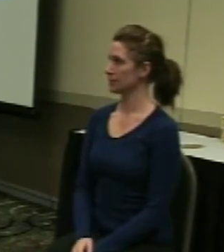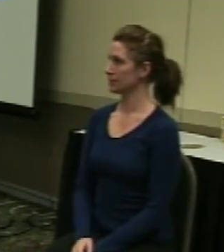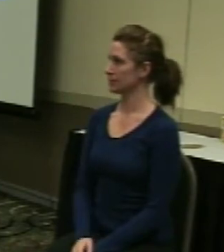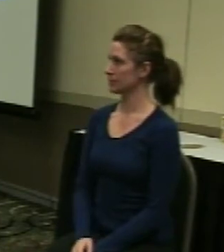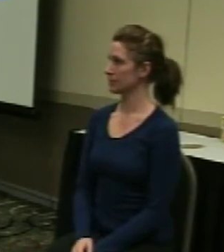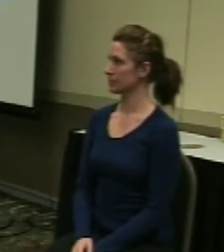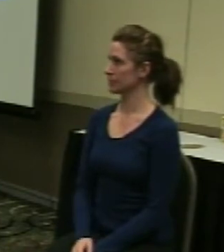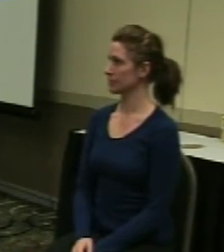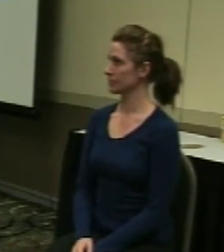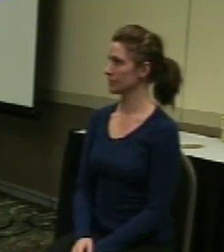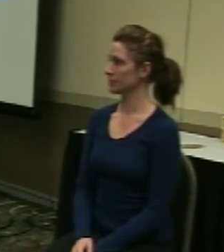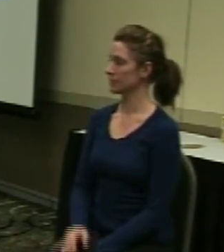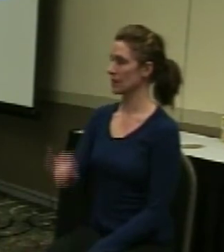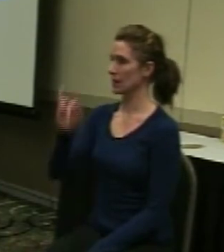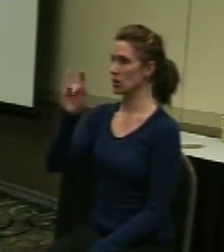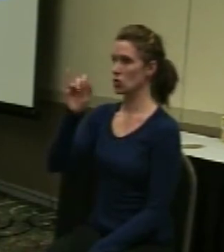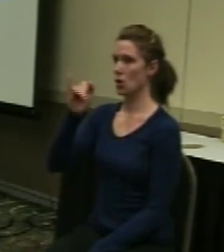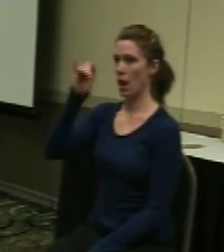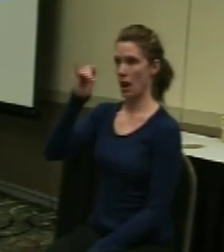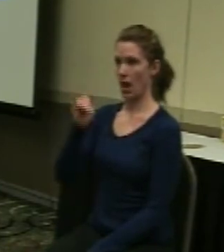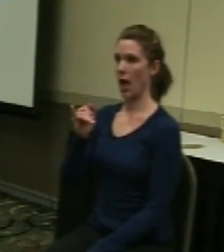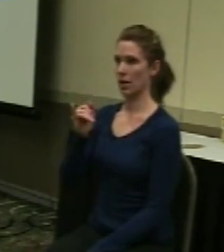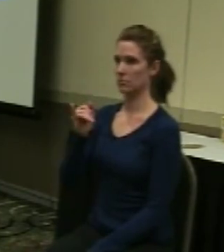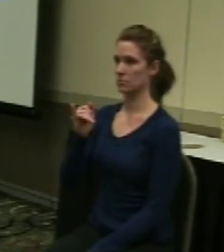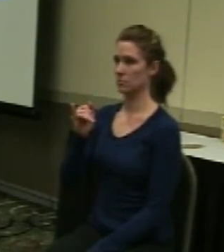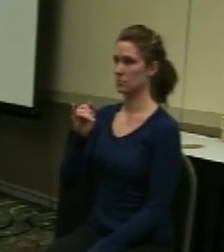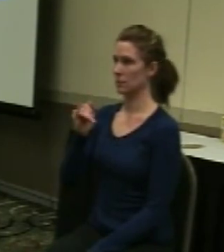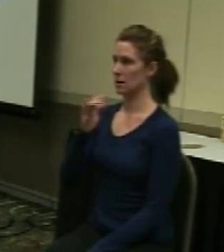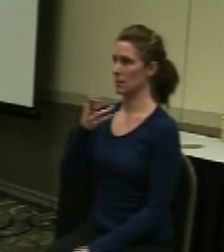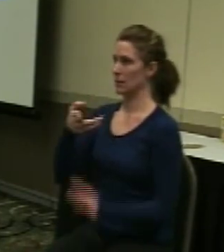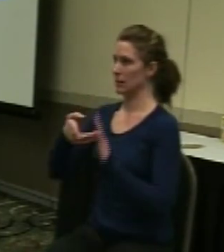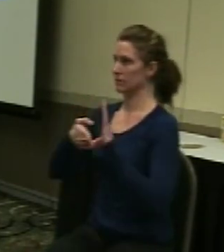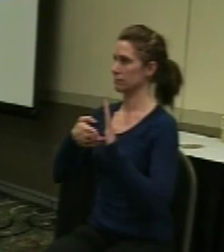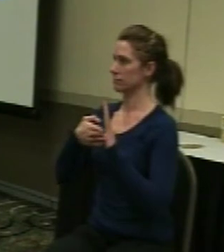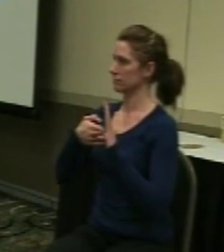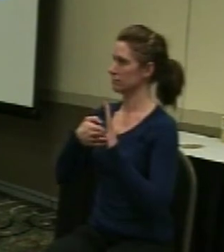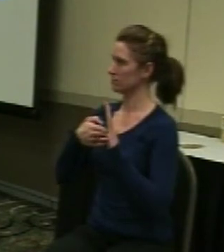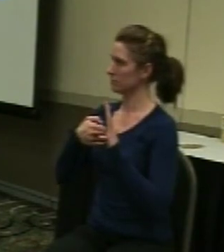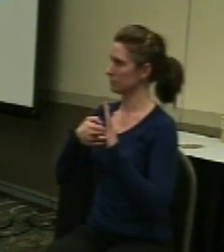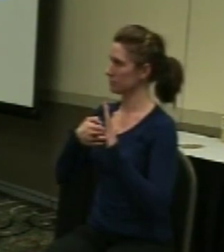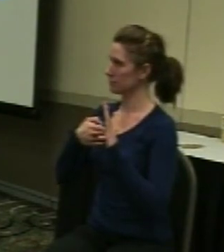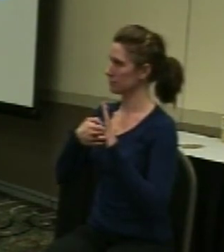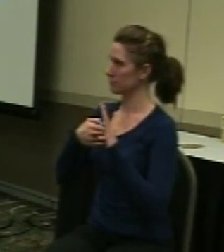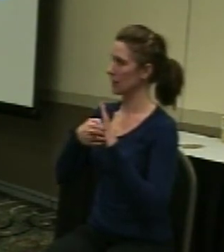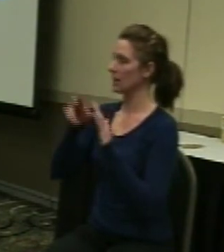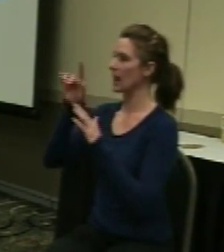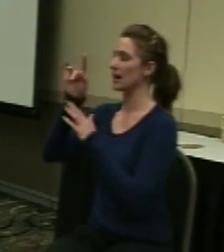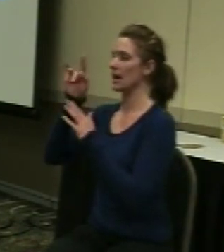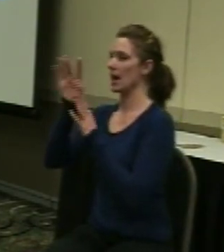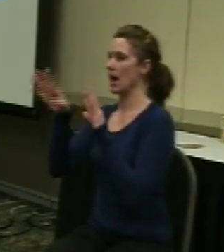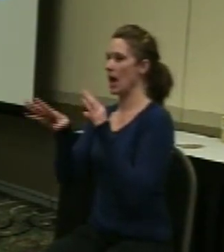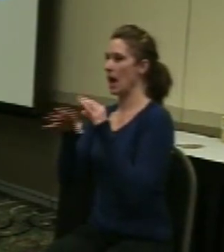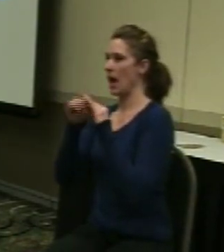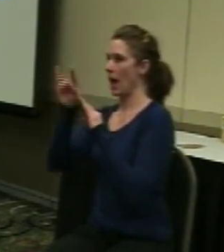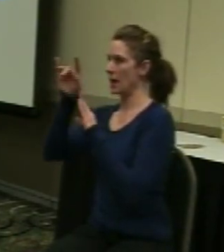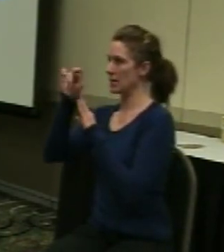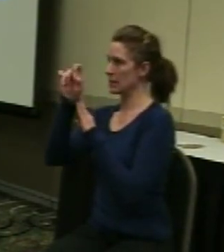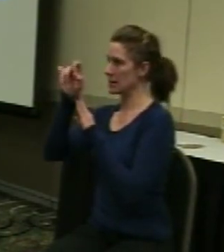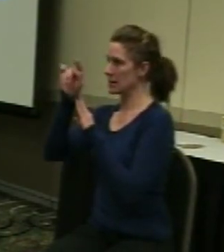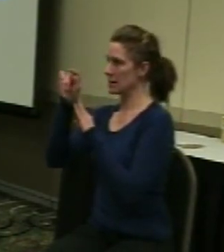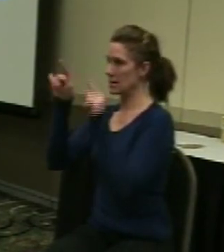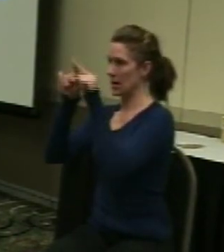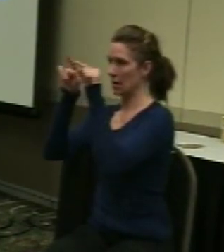So you'd insert a line here to draw what we call a phase line to. Then here's a text box for the baseline and